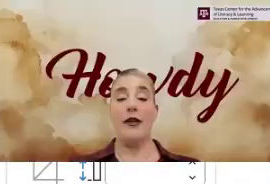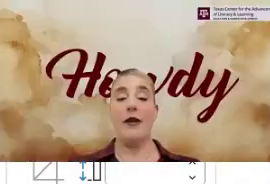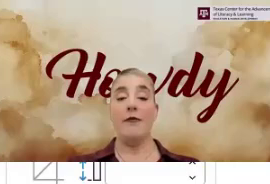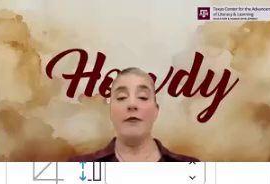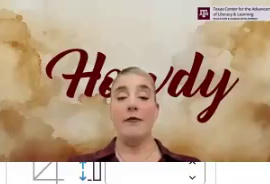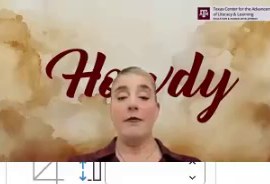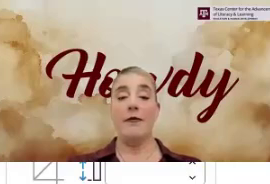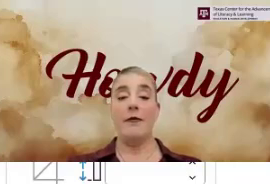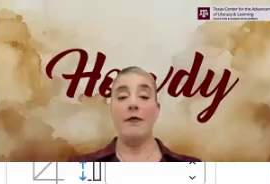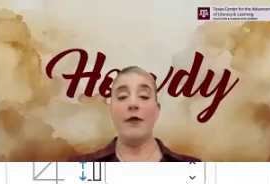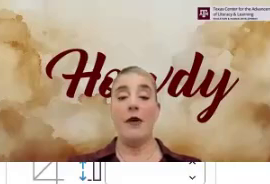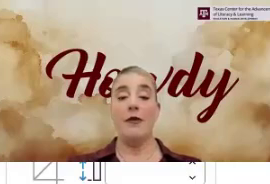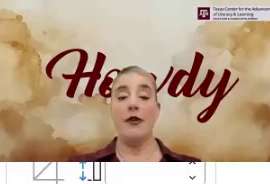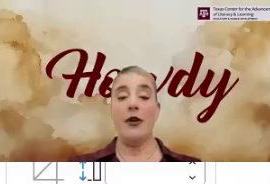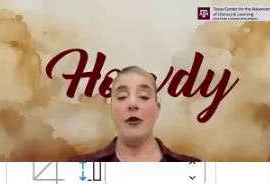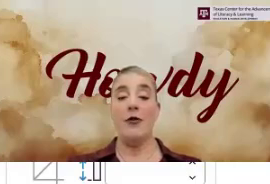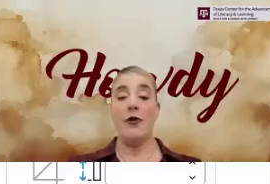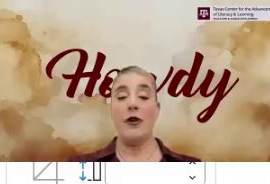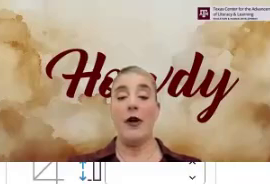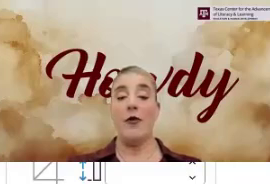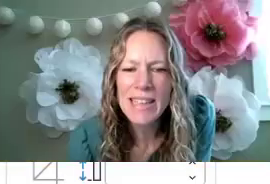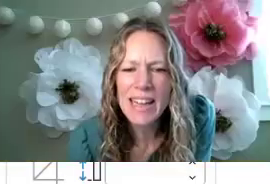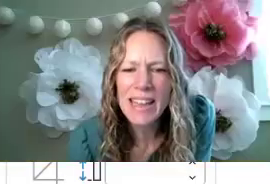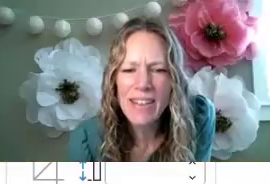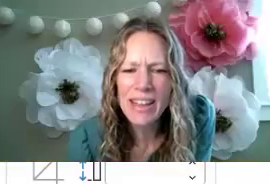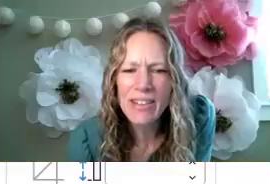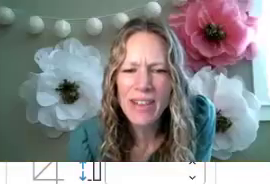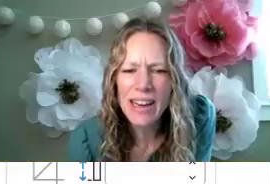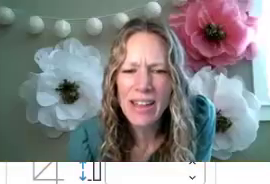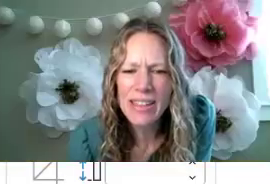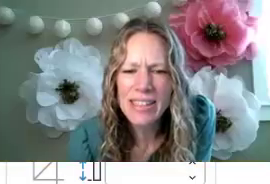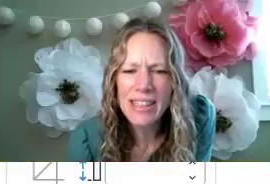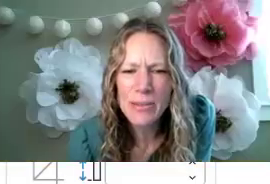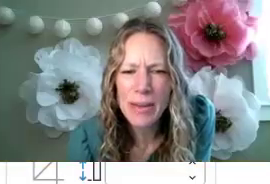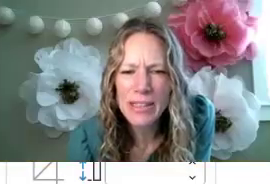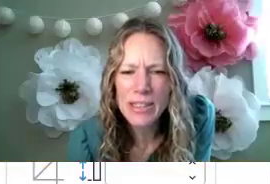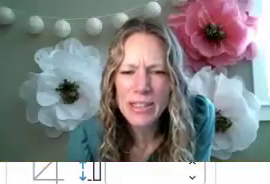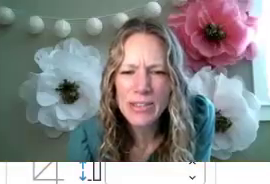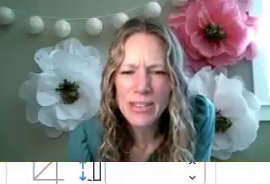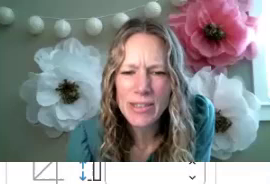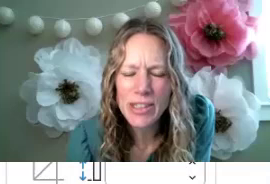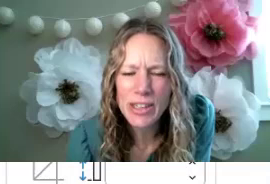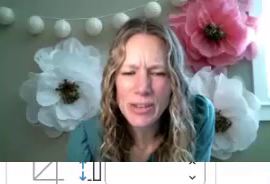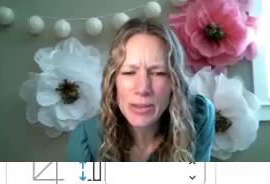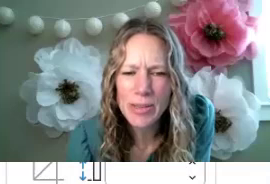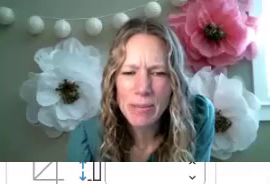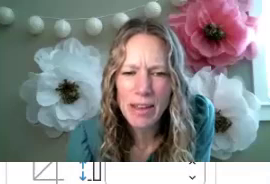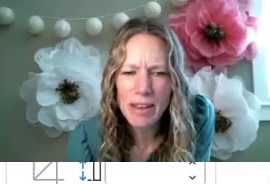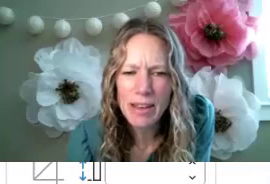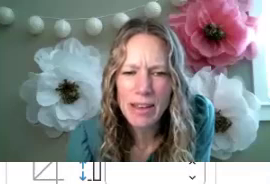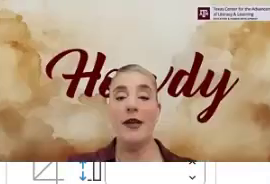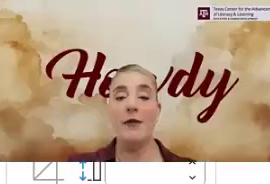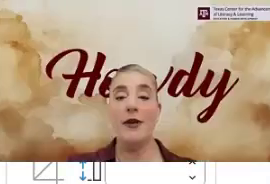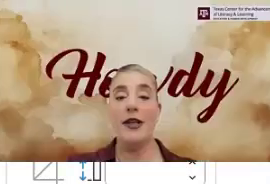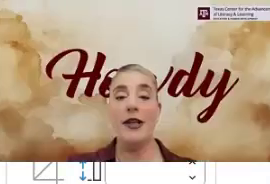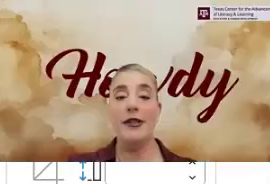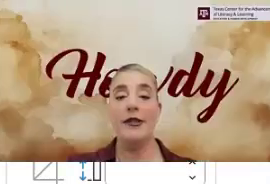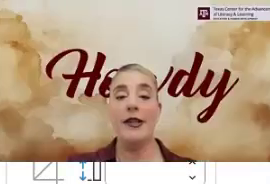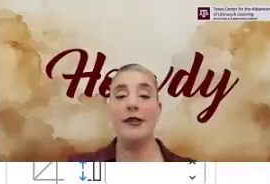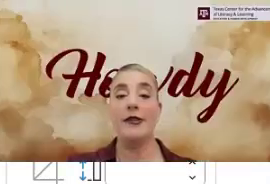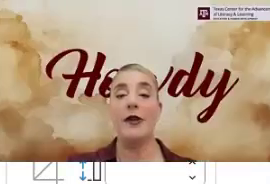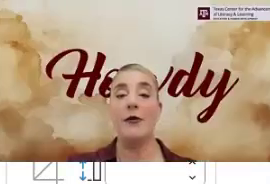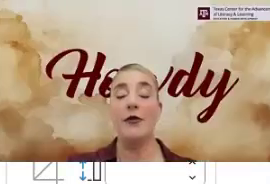I Oh, going? group them, yeah. I'm gonna go, okay, It's where not am I? allowing it right now. They did that with mine too when I was trying to group something. Oh, wait a minute,